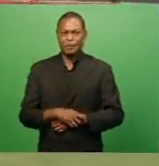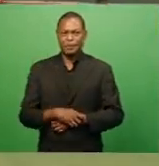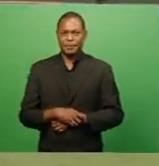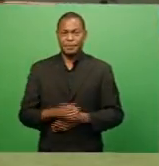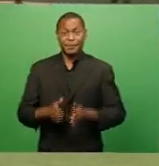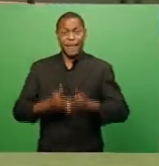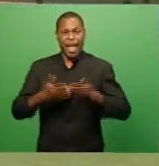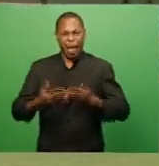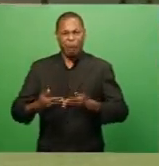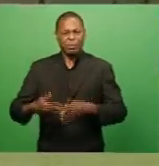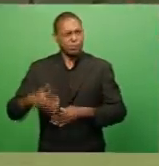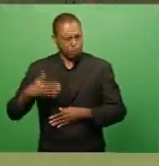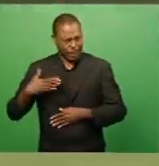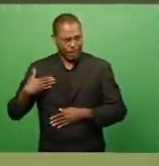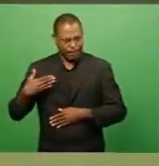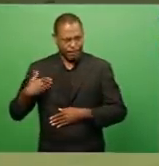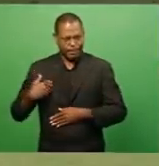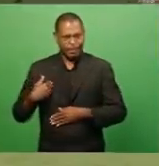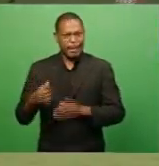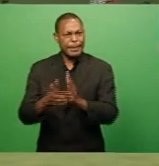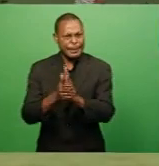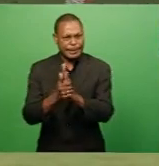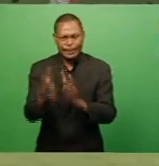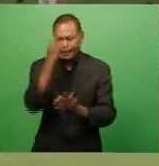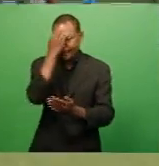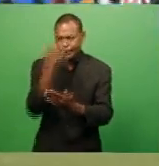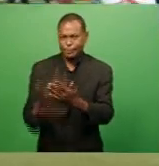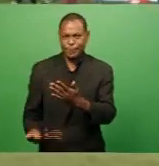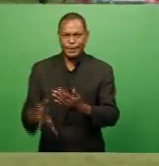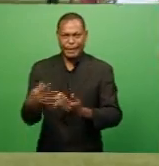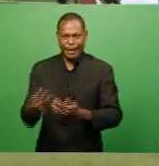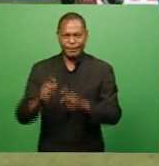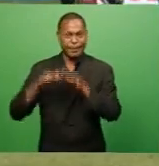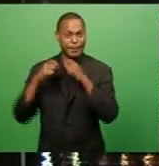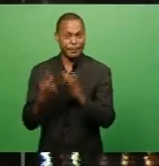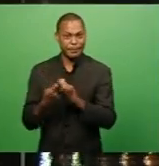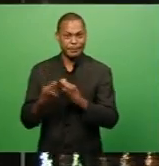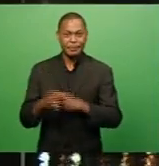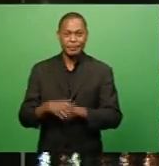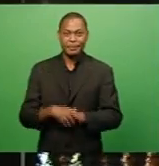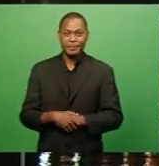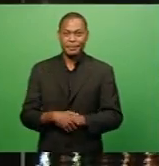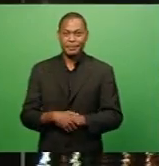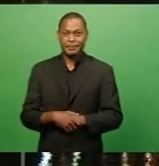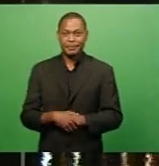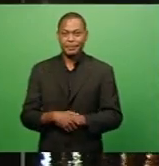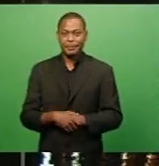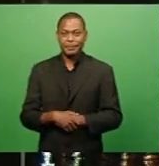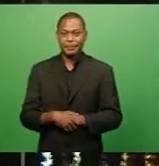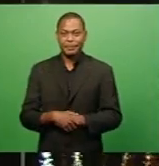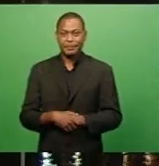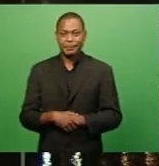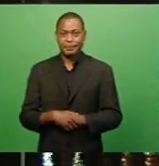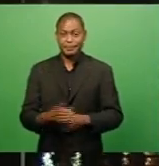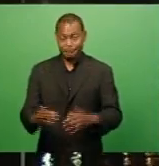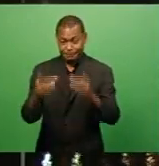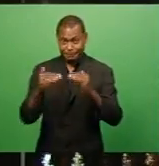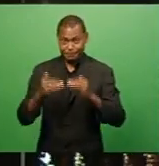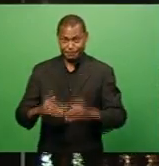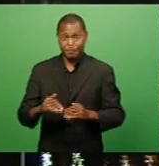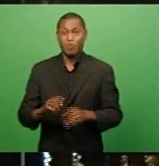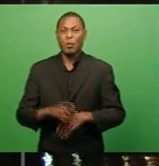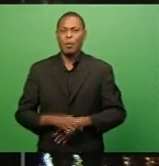fitness level and the experience we had in the team. Coming into the Cricket Fiji